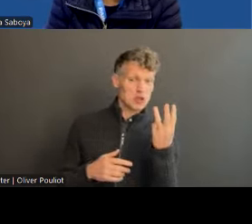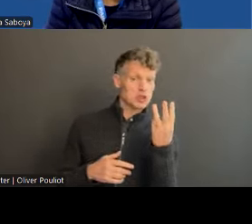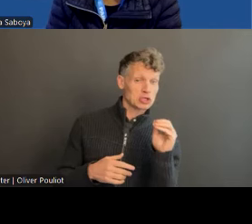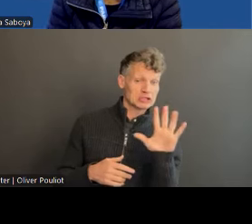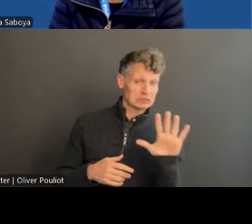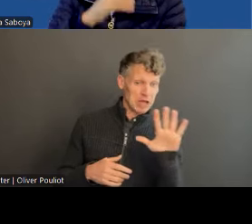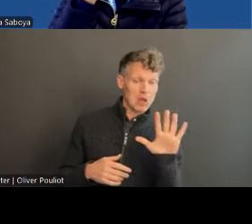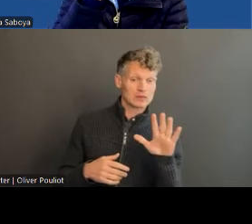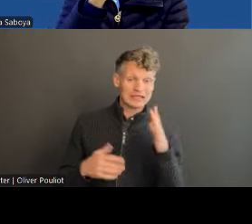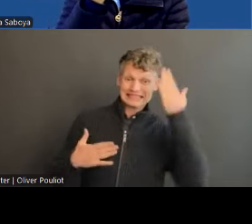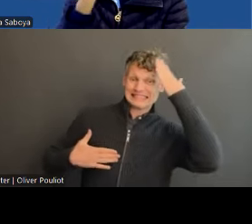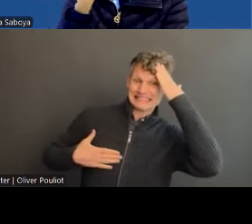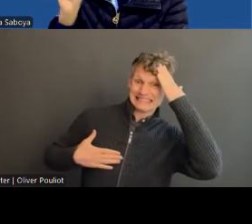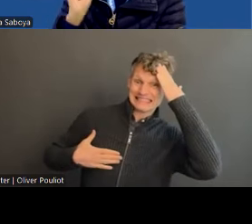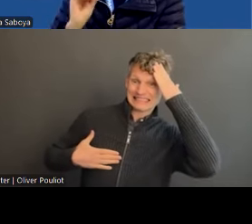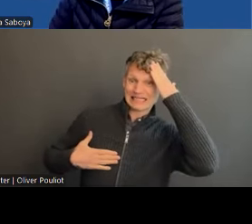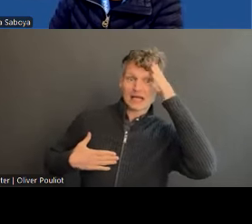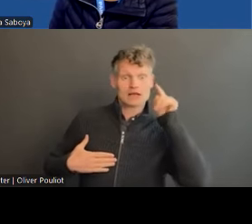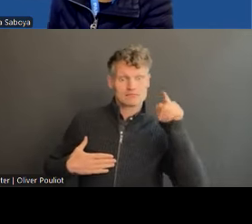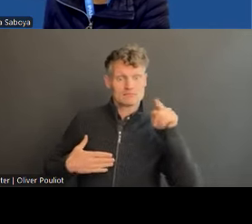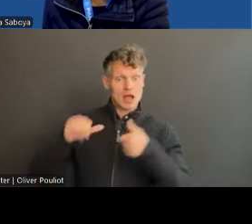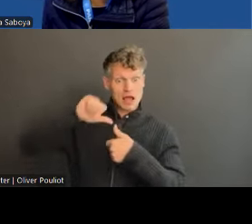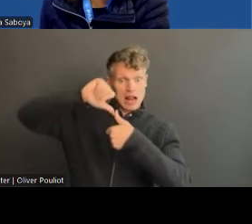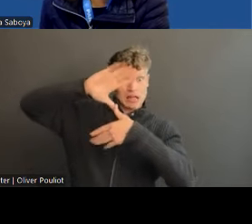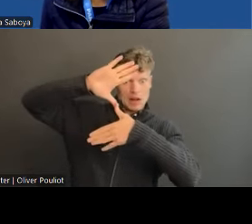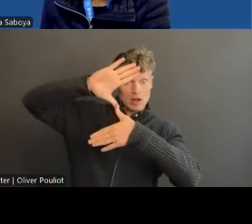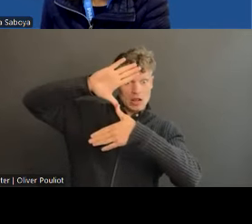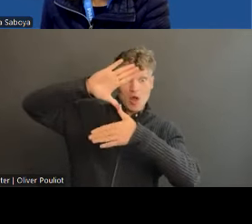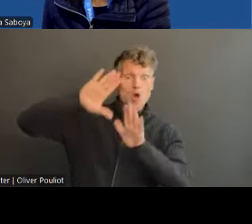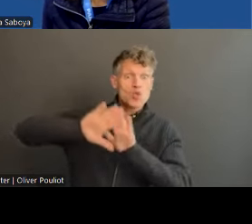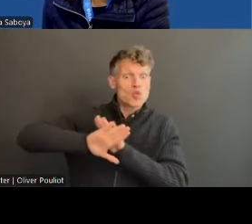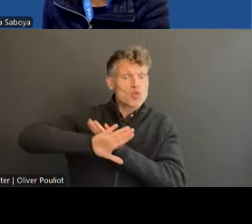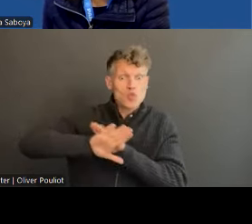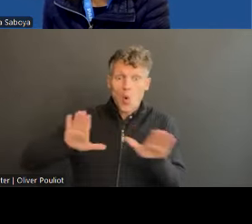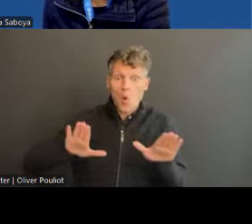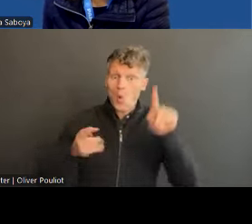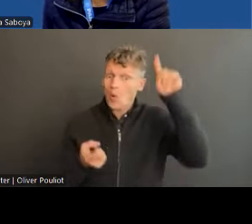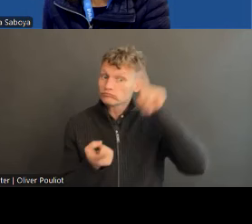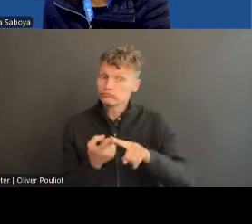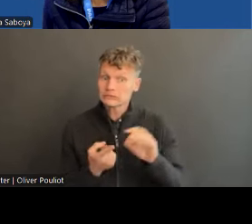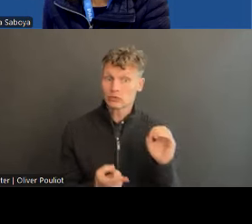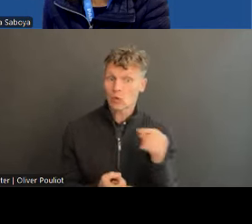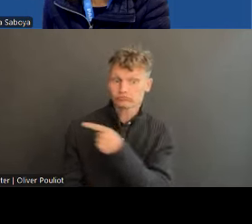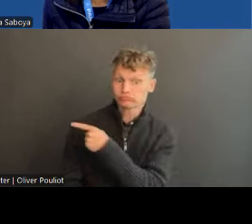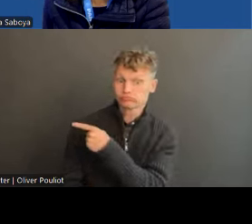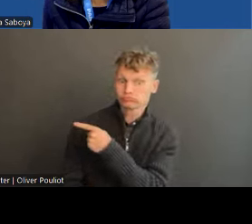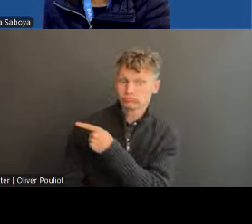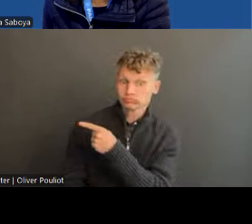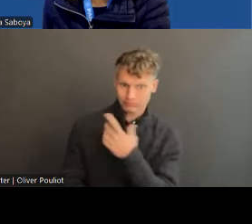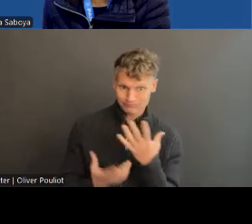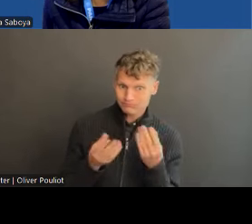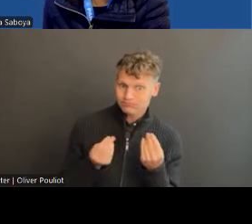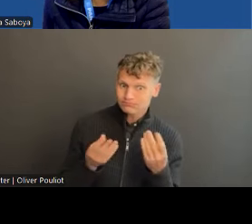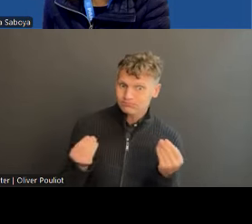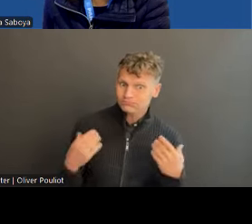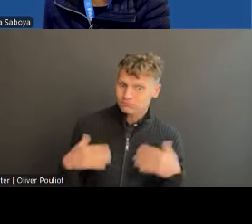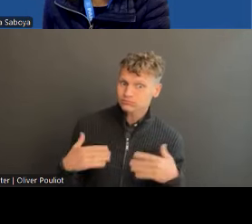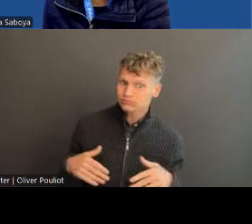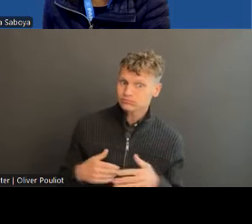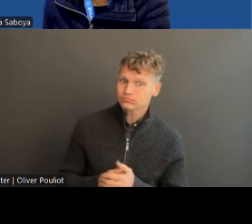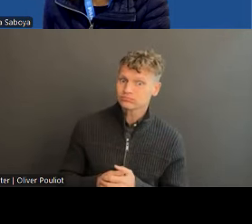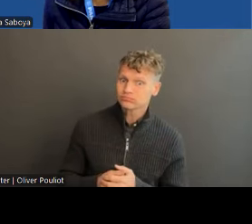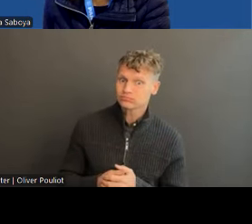goals. As you see, we have a lot of diseases that are still endemic and affecting populations